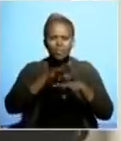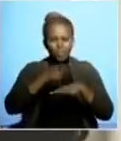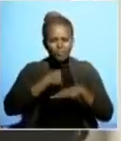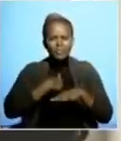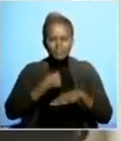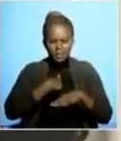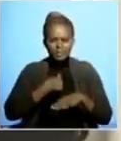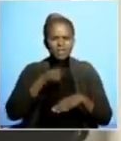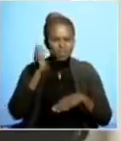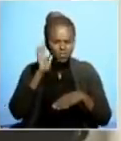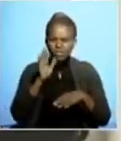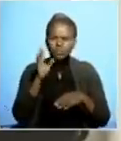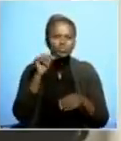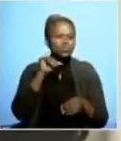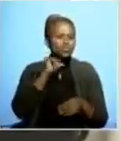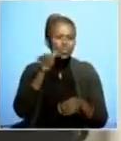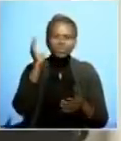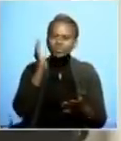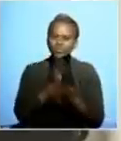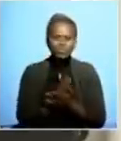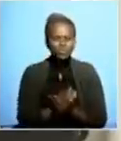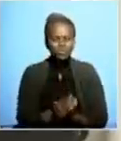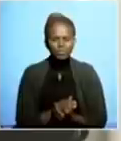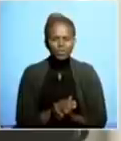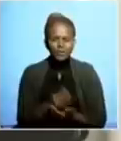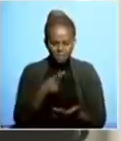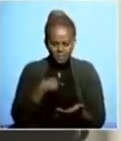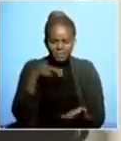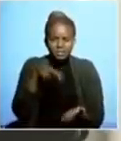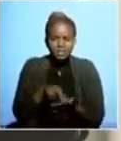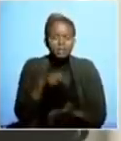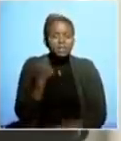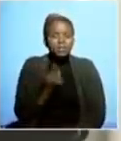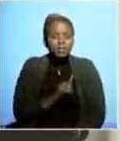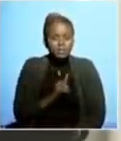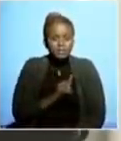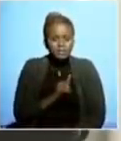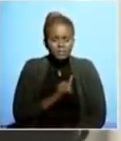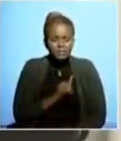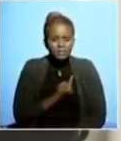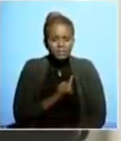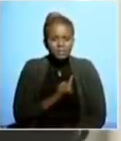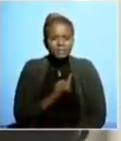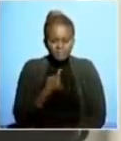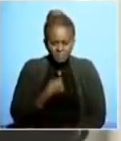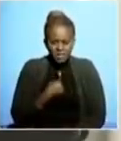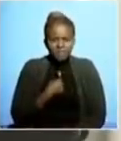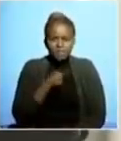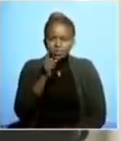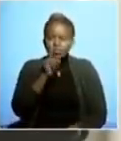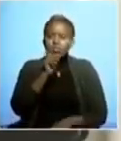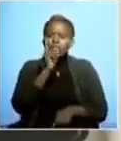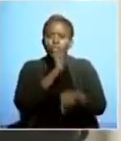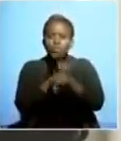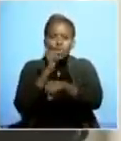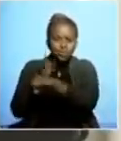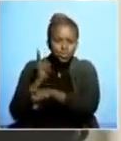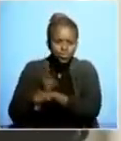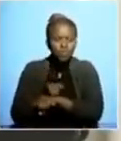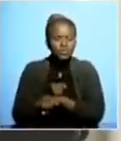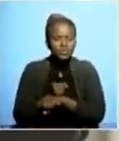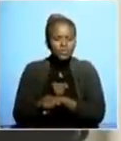I'll be relentless. Even if I stand alone, even if you threaten pulling down this